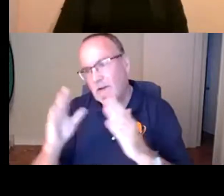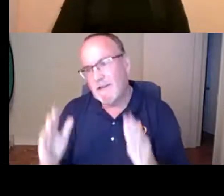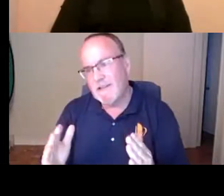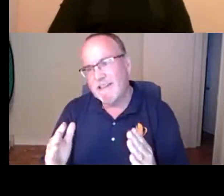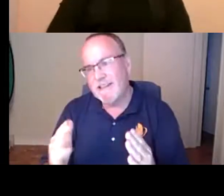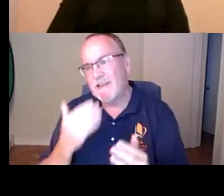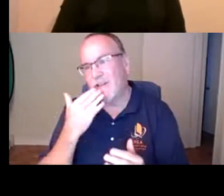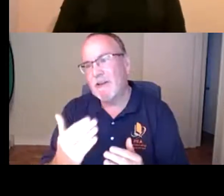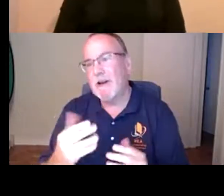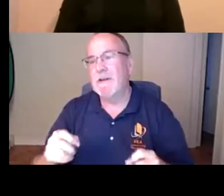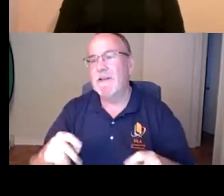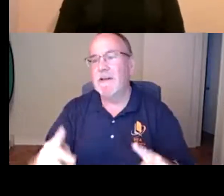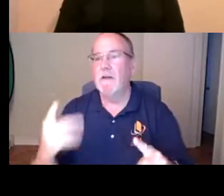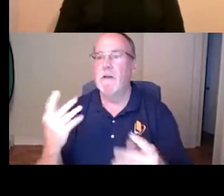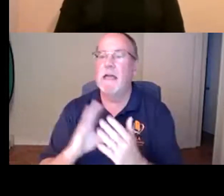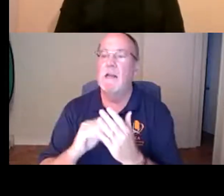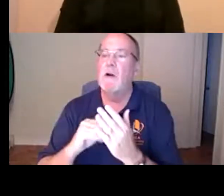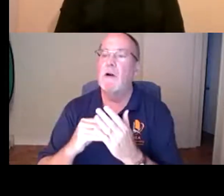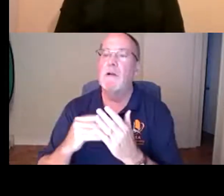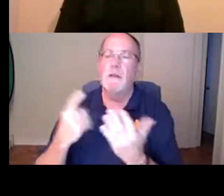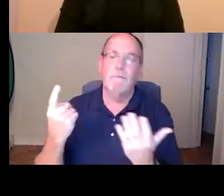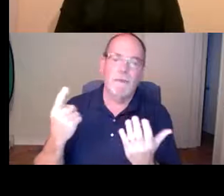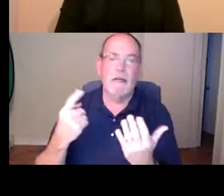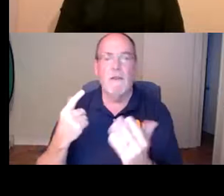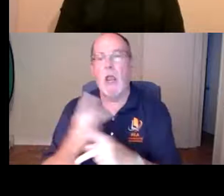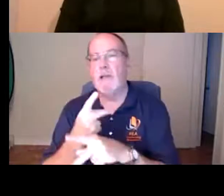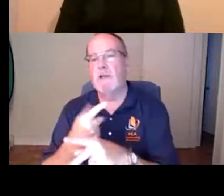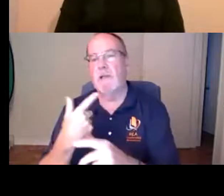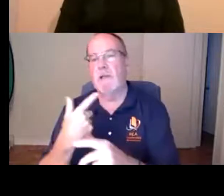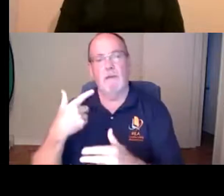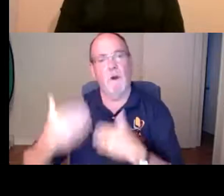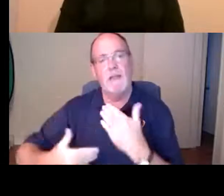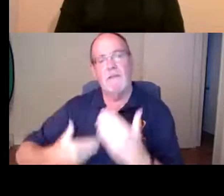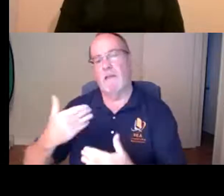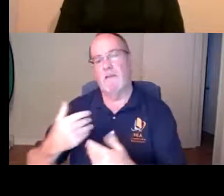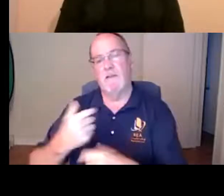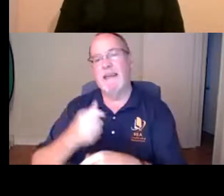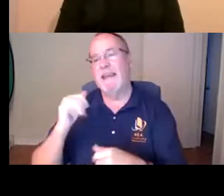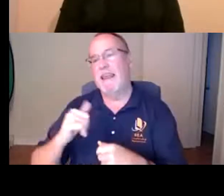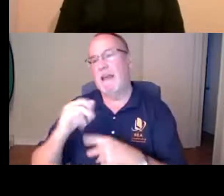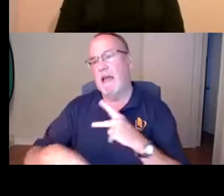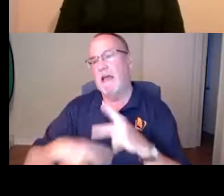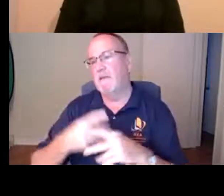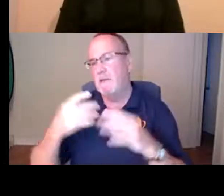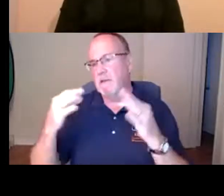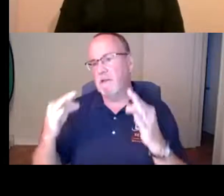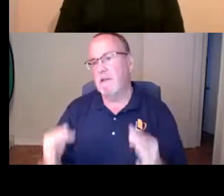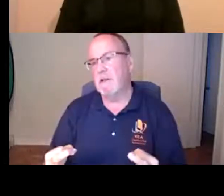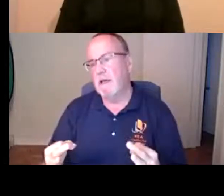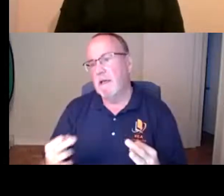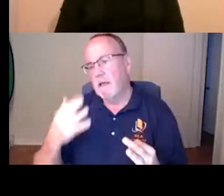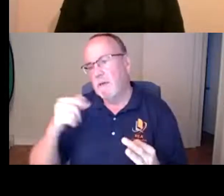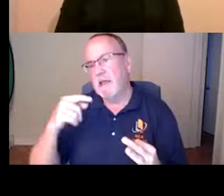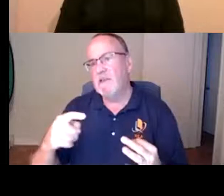you're students, and this is a good opportunity for you to kind of learn the kind of the logic and the process of making that kind of